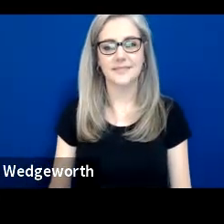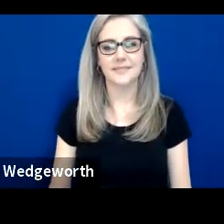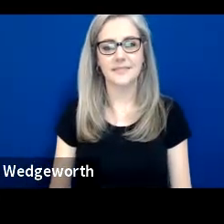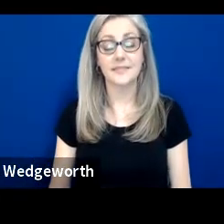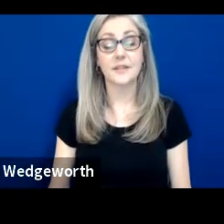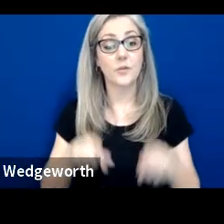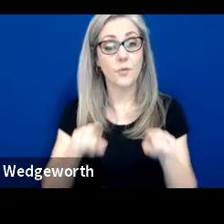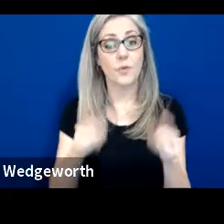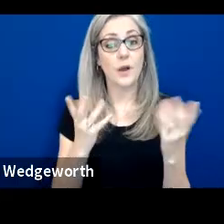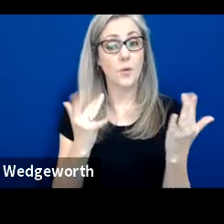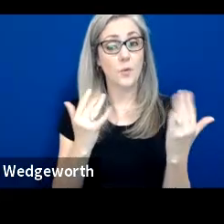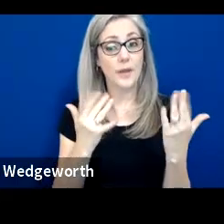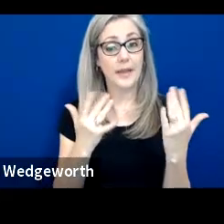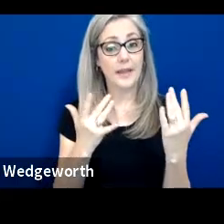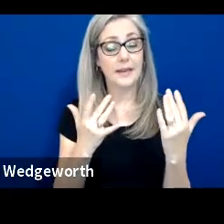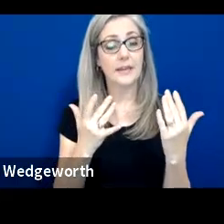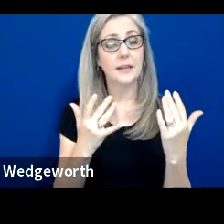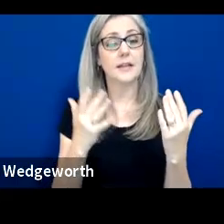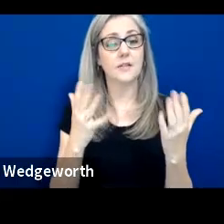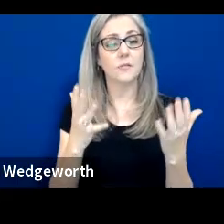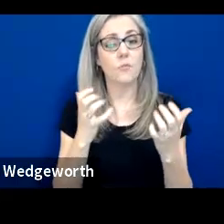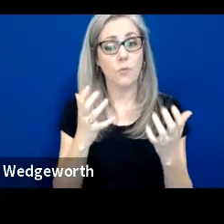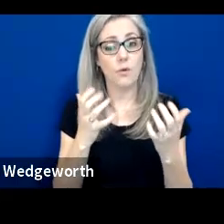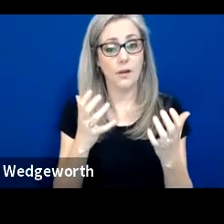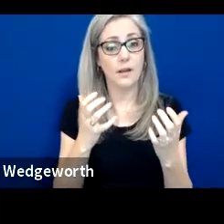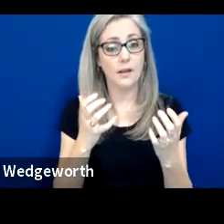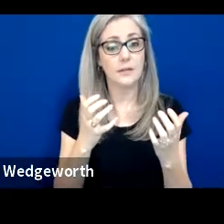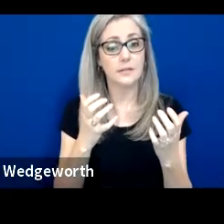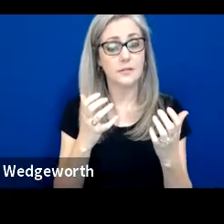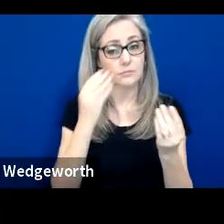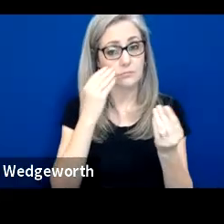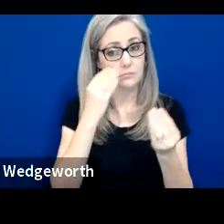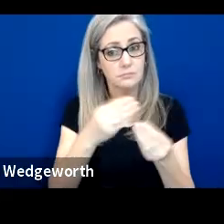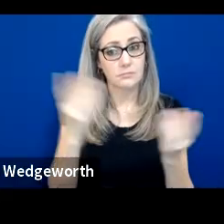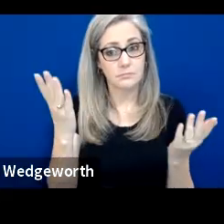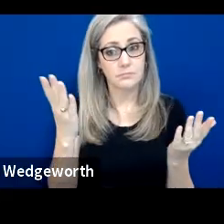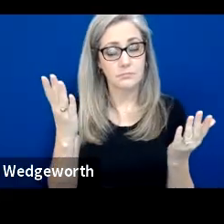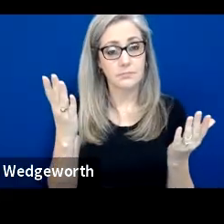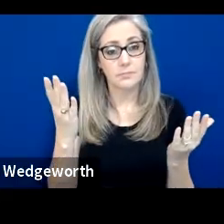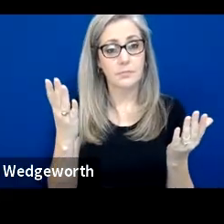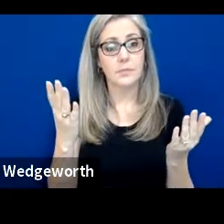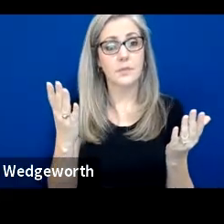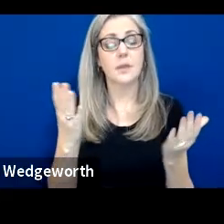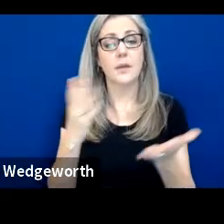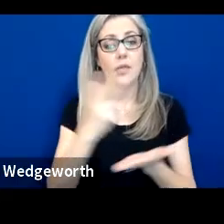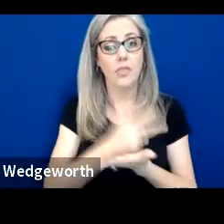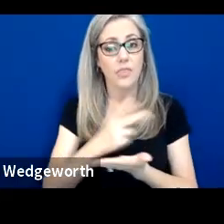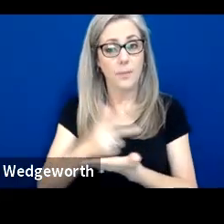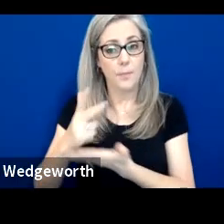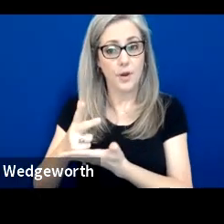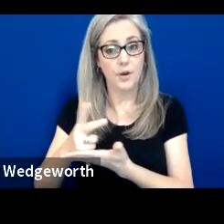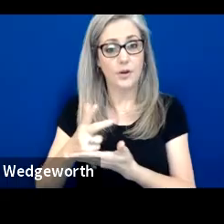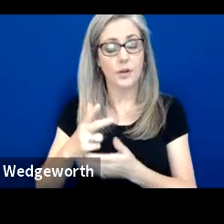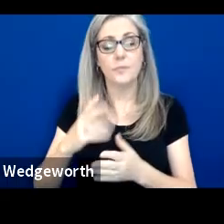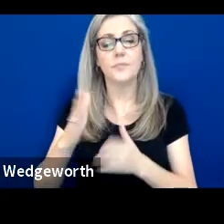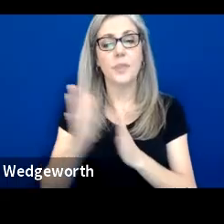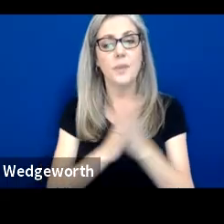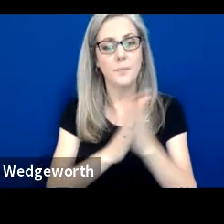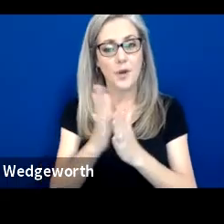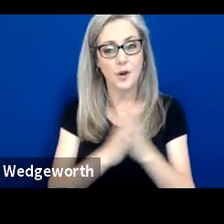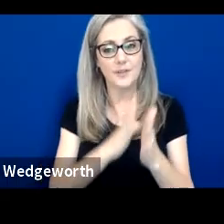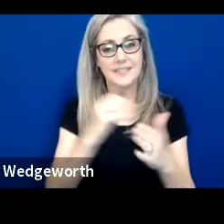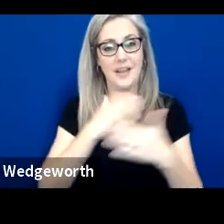While we're waiting, just want to give everybody a notification. The Parks and Recreation Department is working on